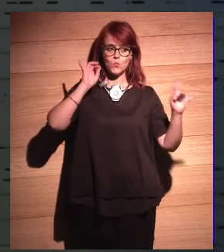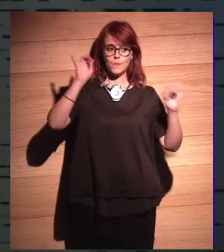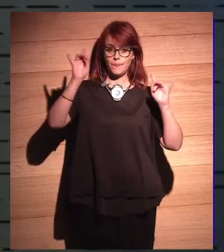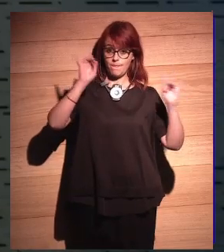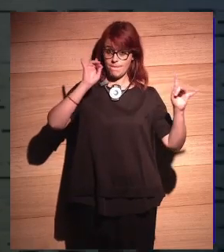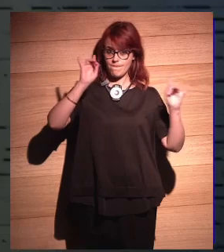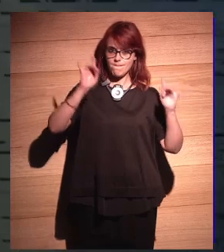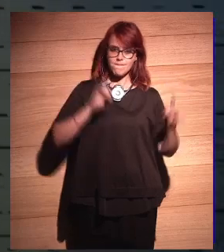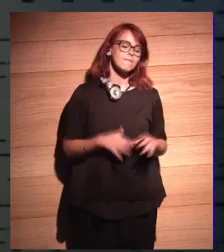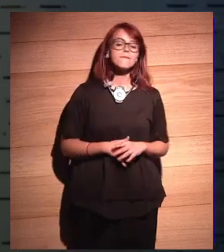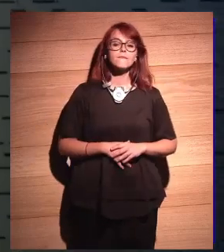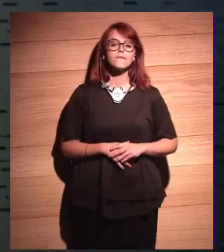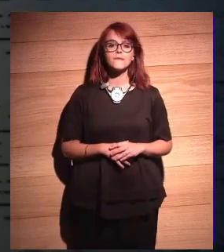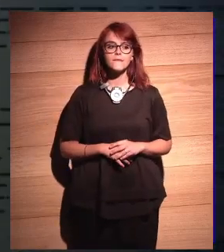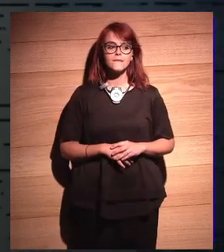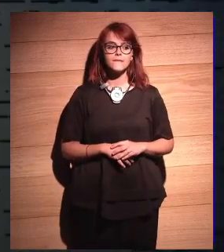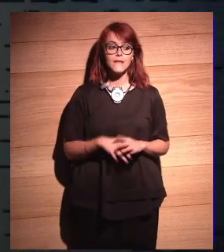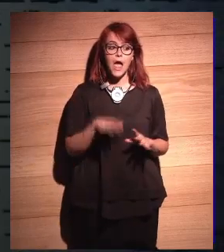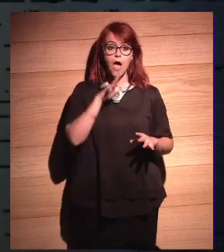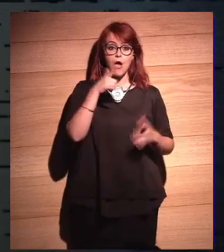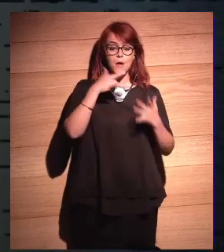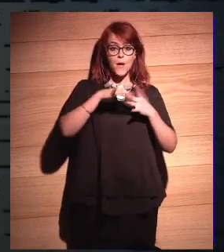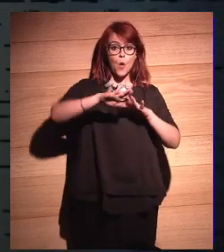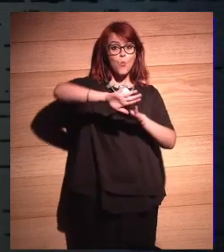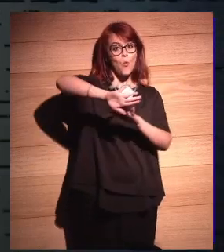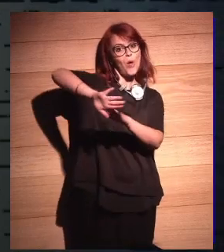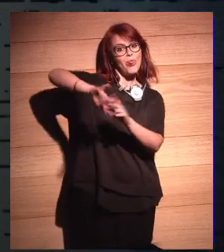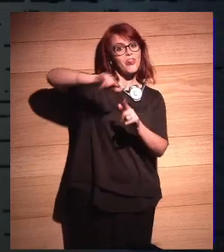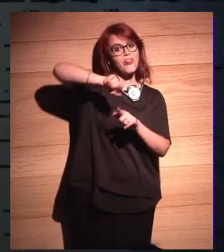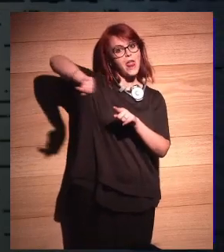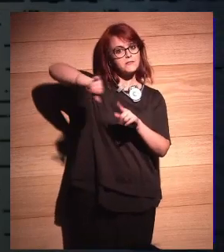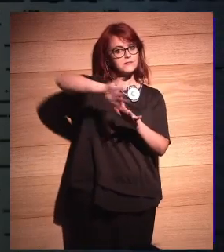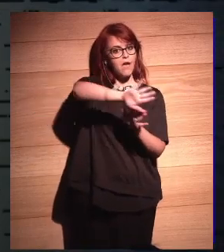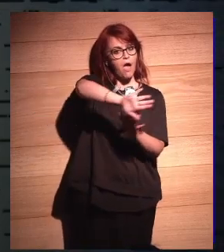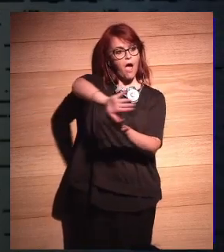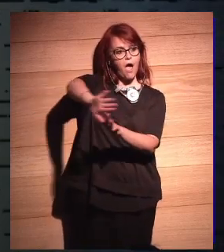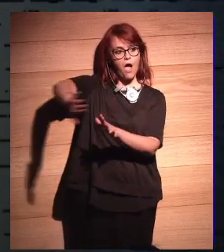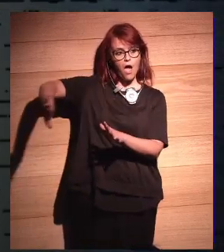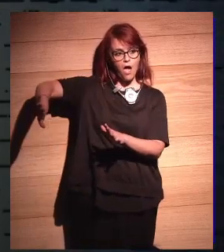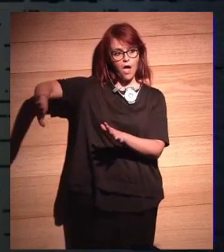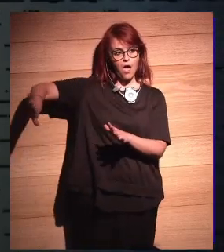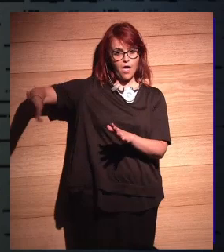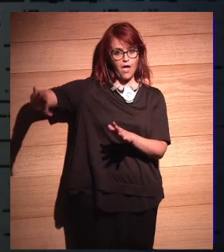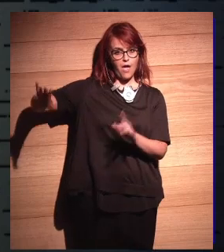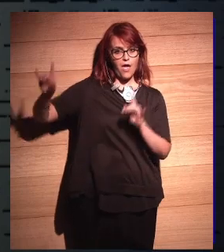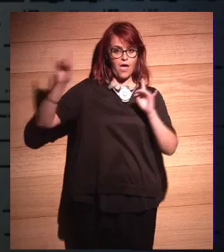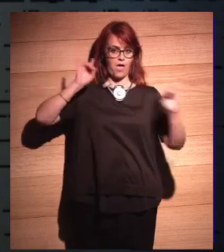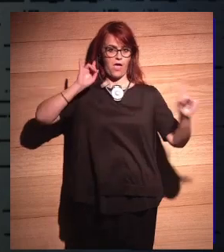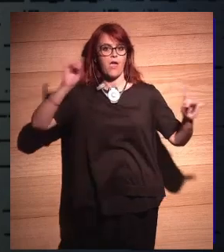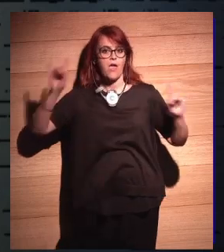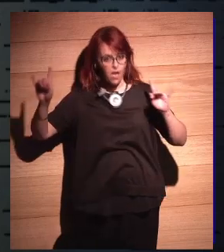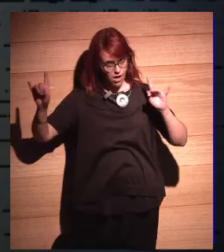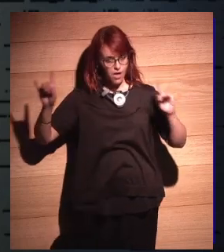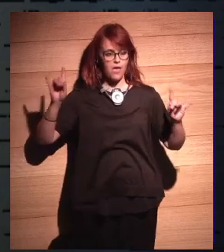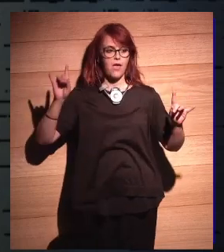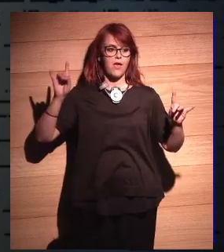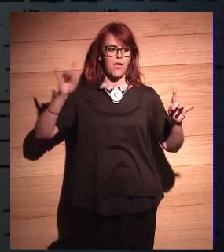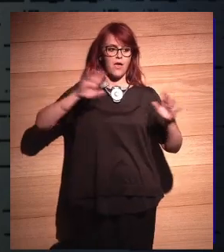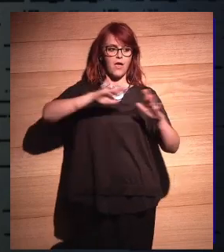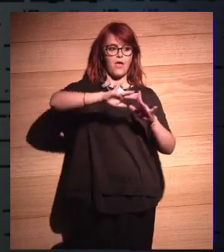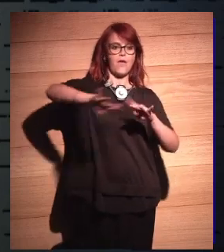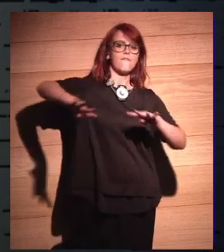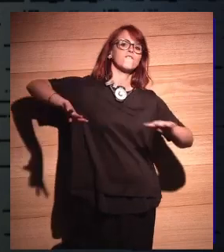And then the further I move to the right, the more of a filter there is on the bass. You hear that different?